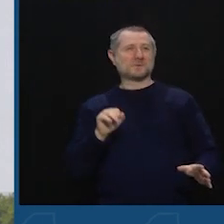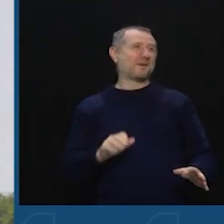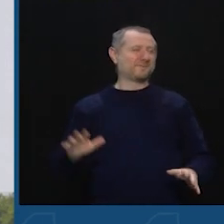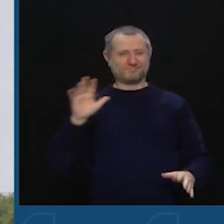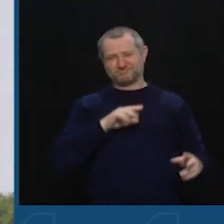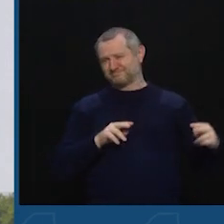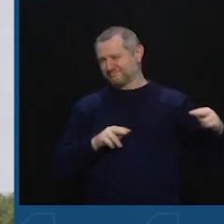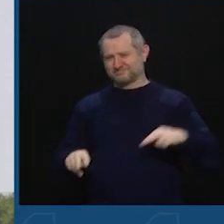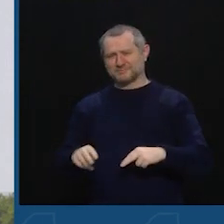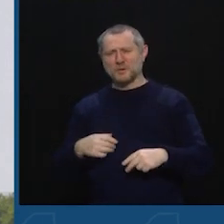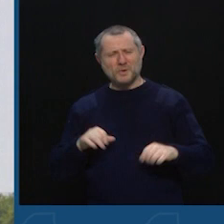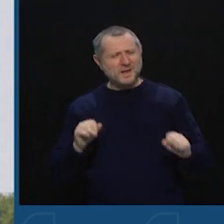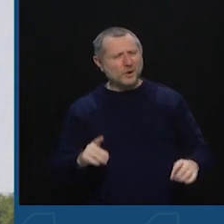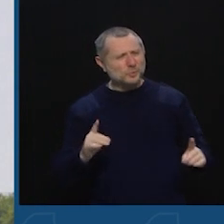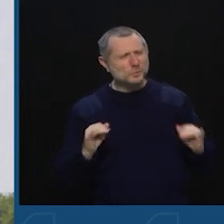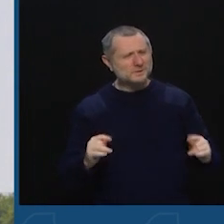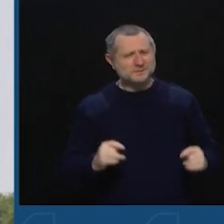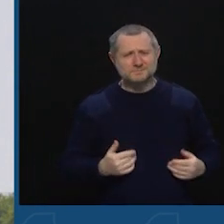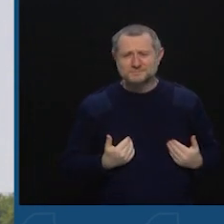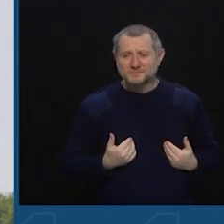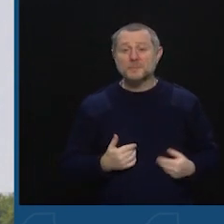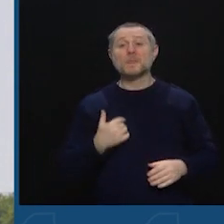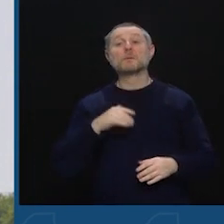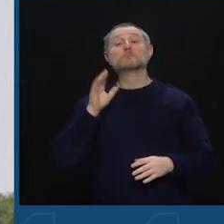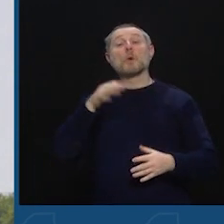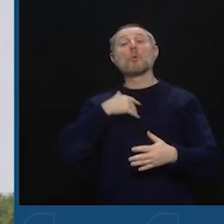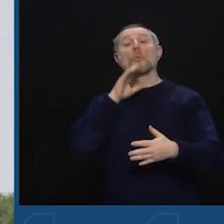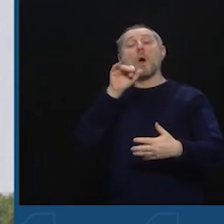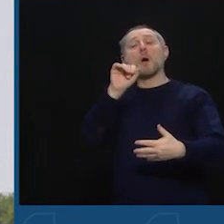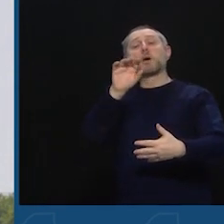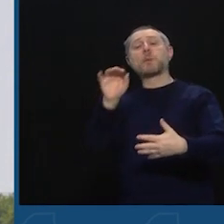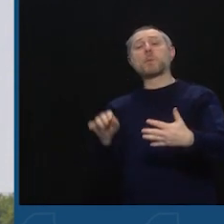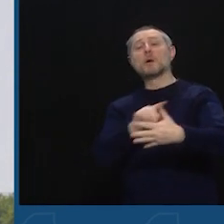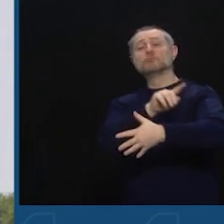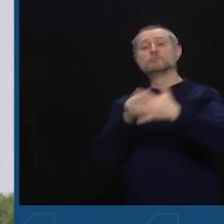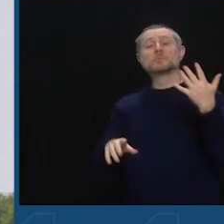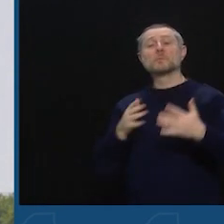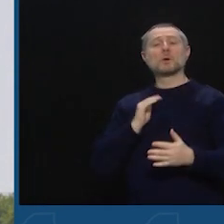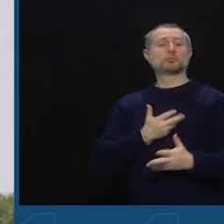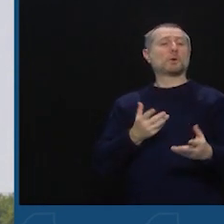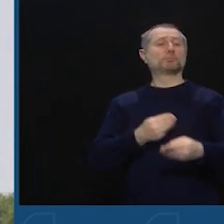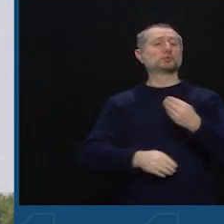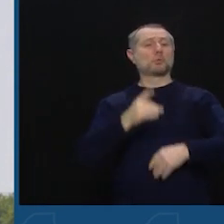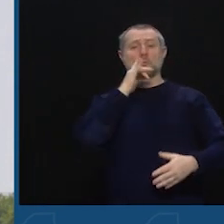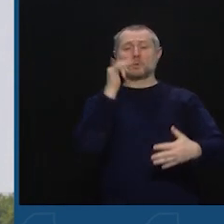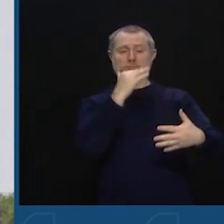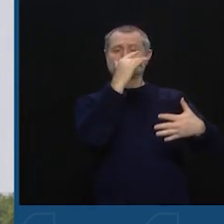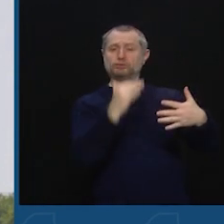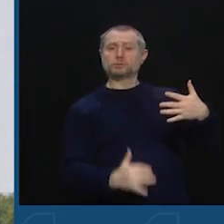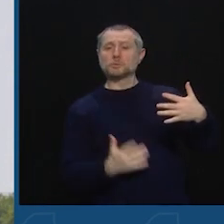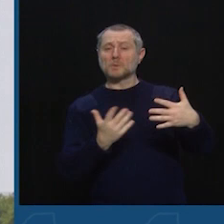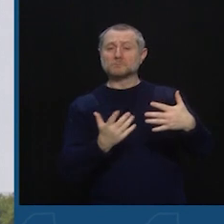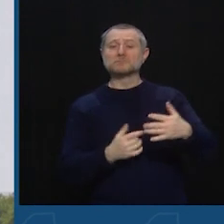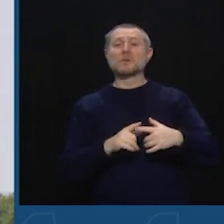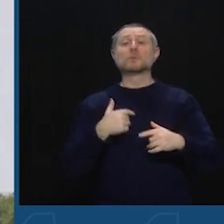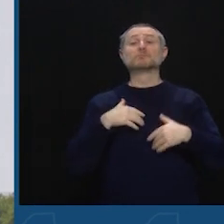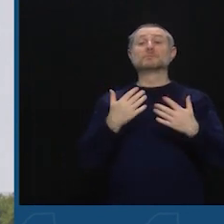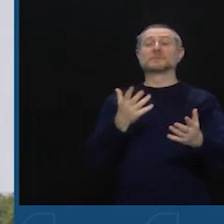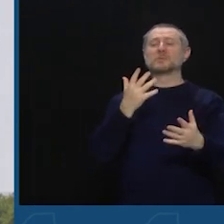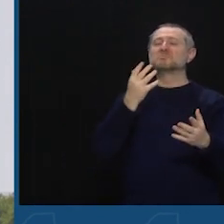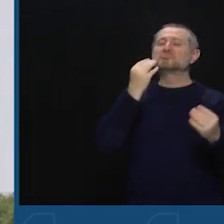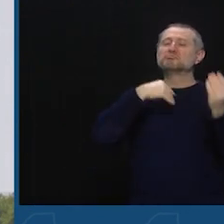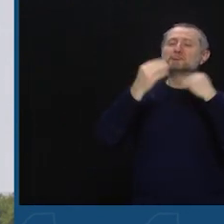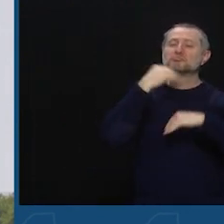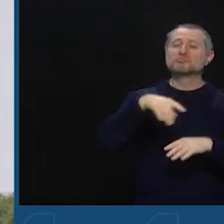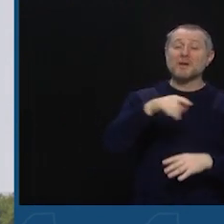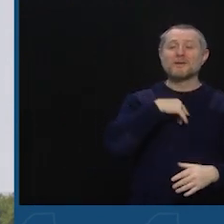we're going to get this done. I'm going to mention just a couple of things that we have in our budget, just so you can continue eating, but these are going to just make your jaw drop while you're